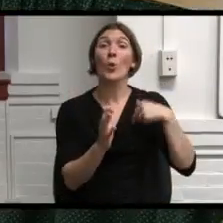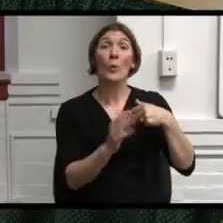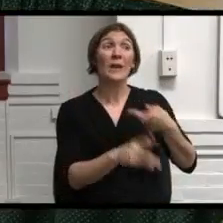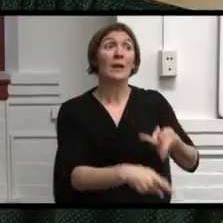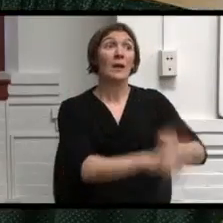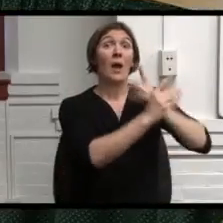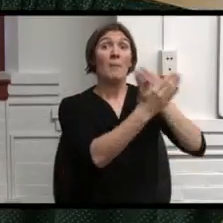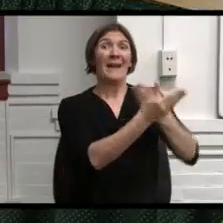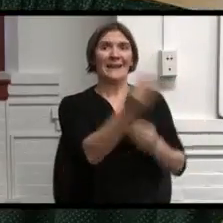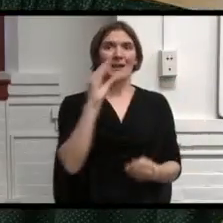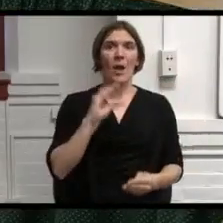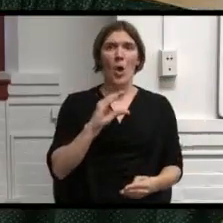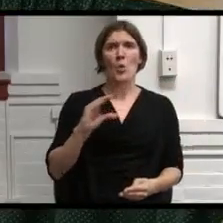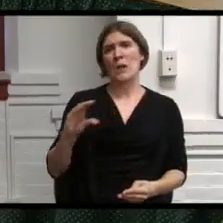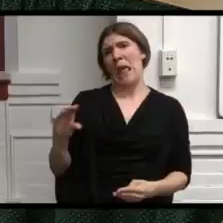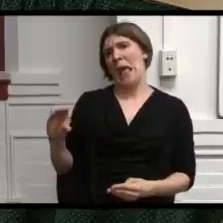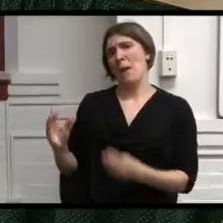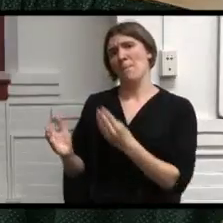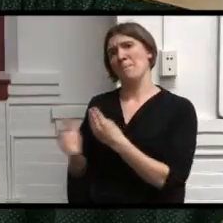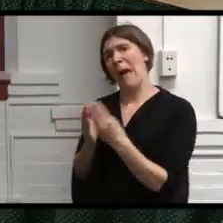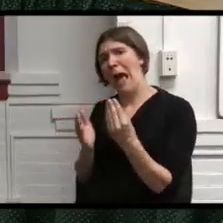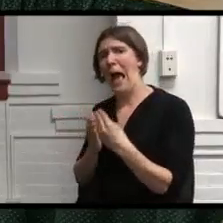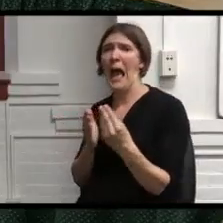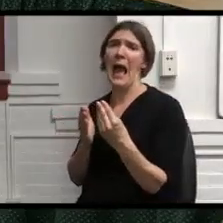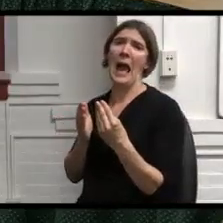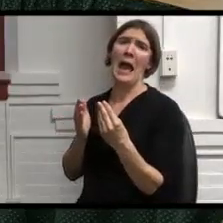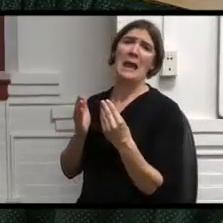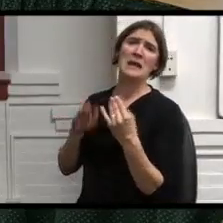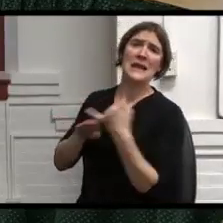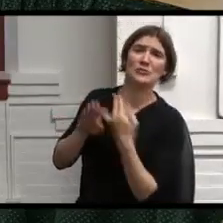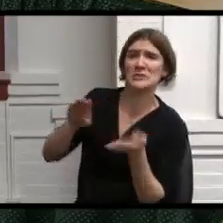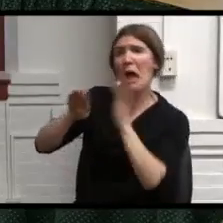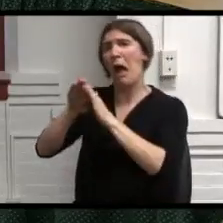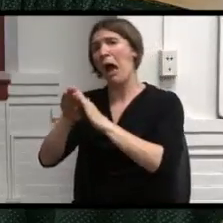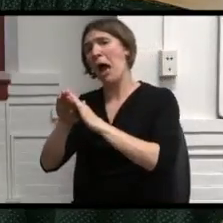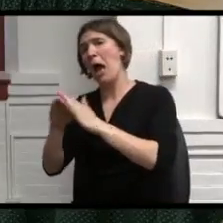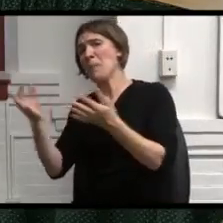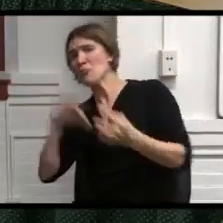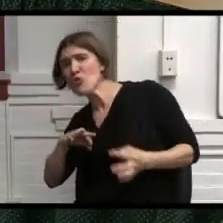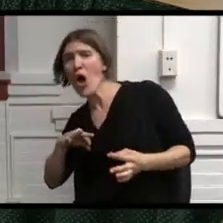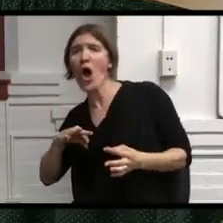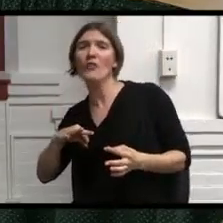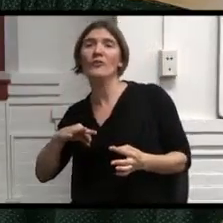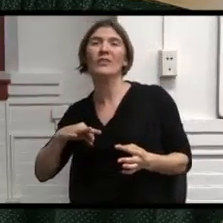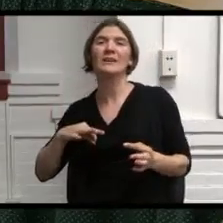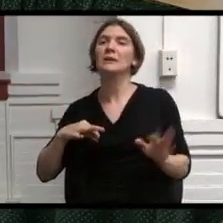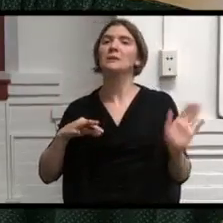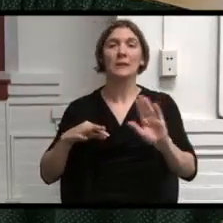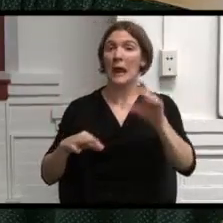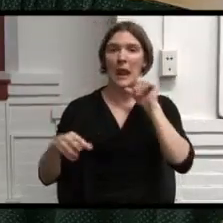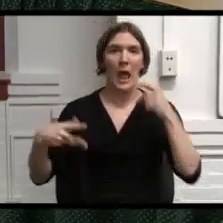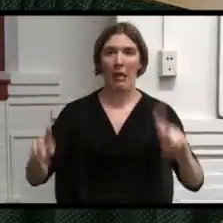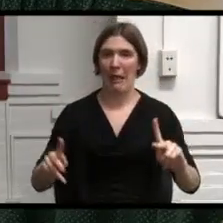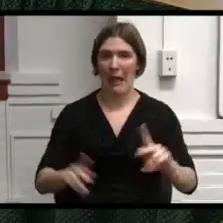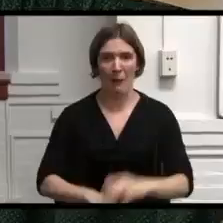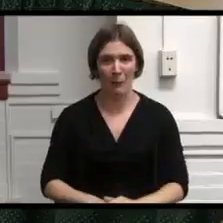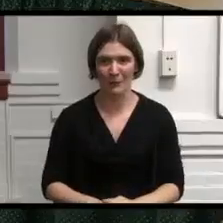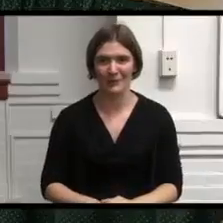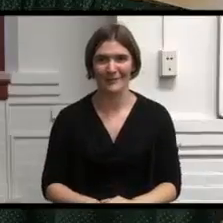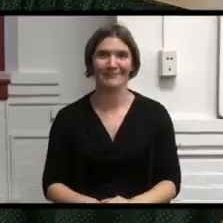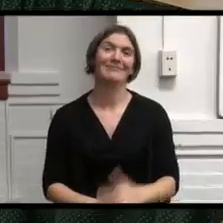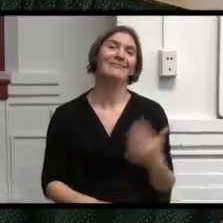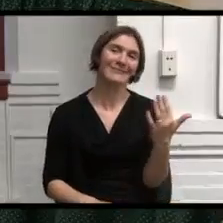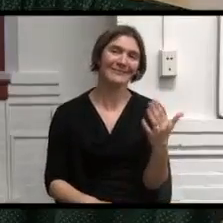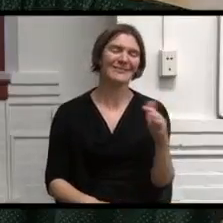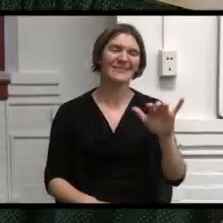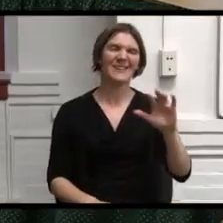our money. That's right. That's right. That's pretty interesting, isn't it? Shocking. So does that mean